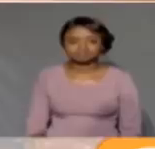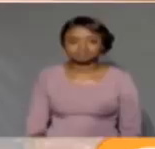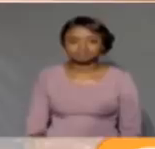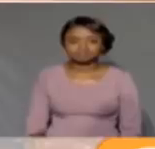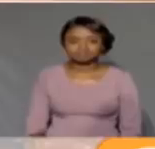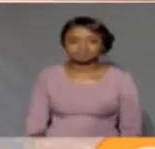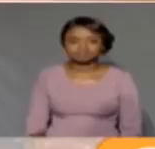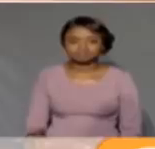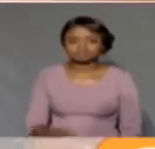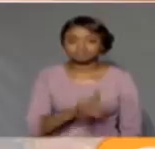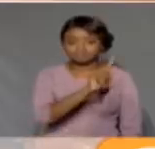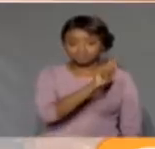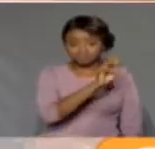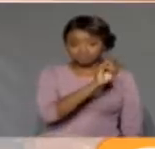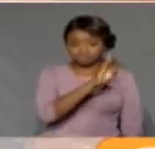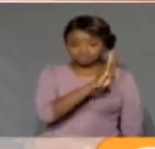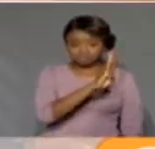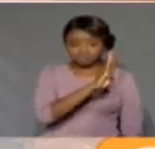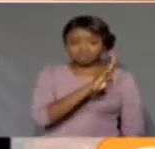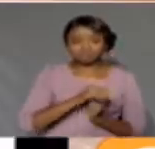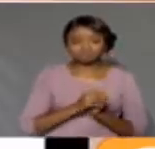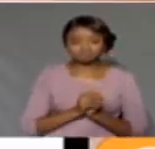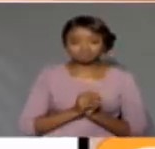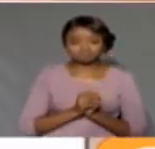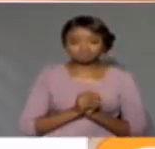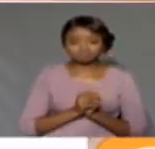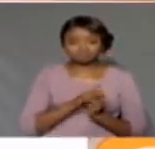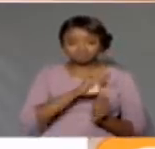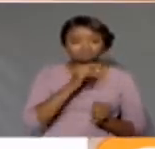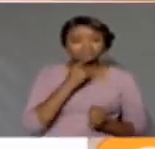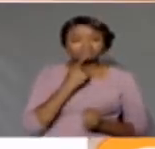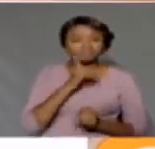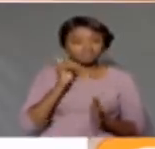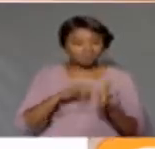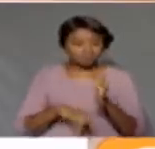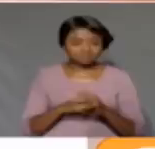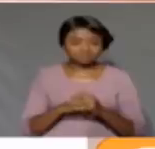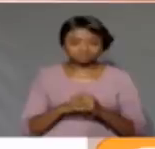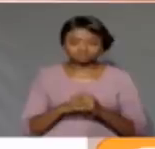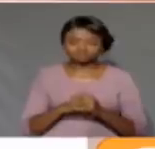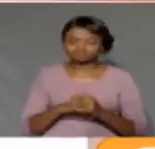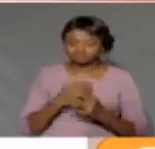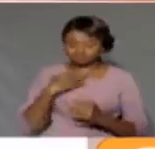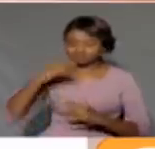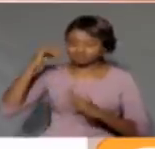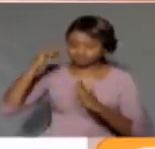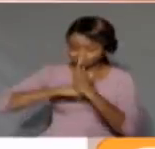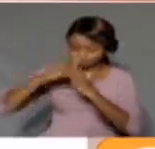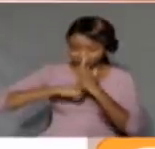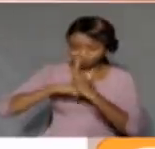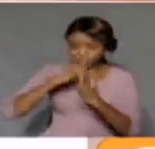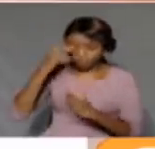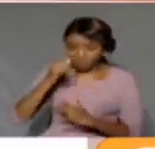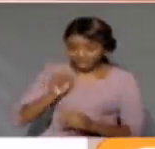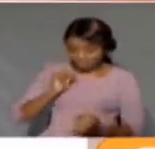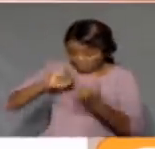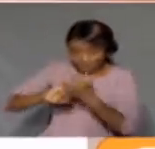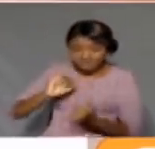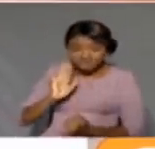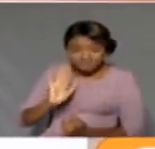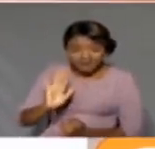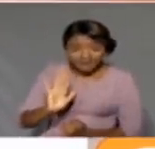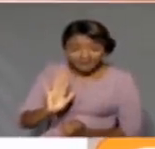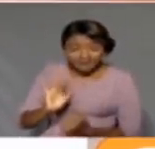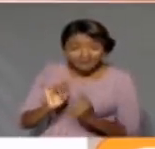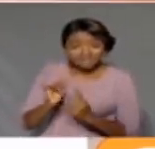Slain businessman Tob Cohen's widow, Sarah Wairimu, has vowed to fight in a case where she's facing a murder charge for the brutal killing of her